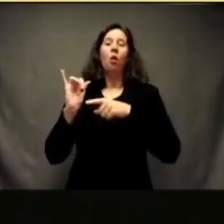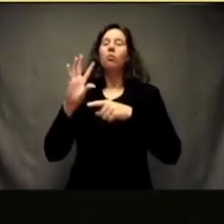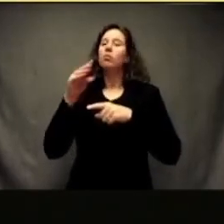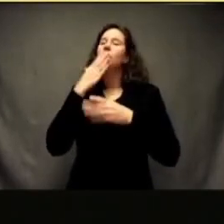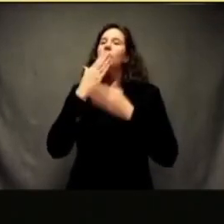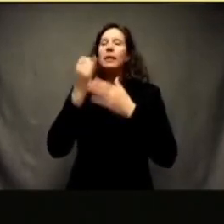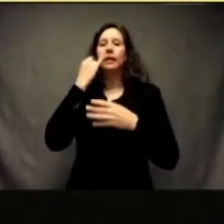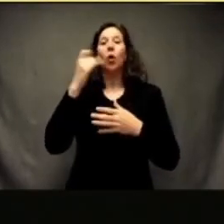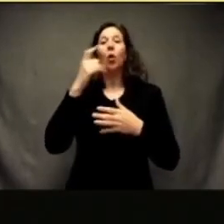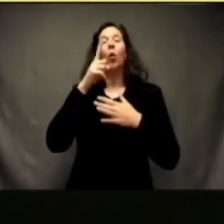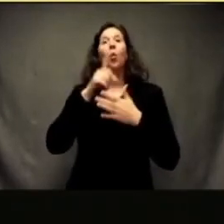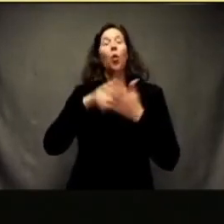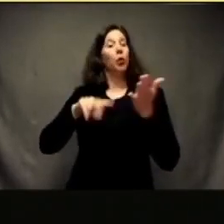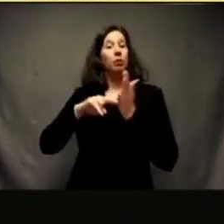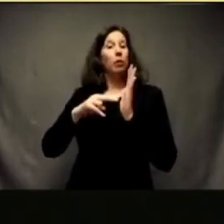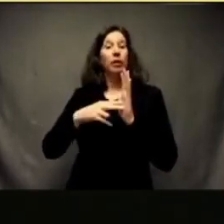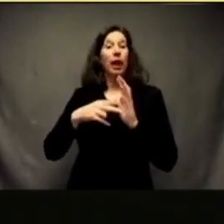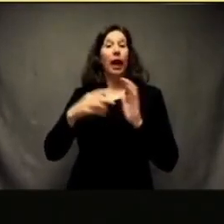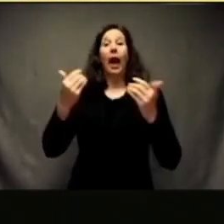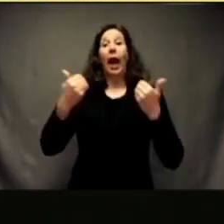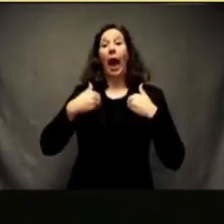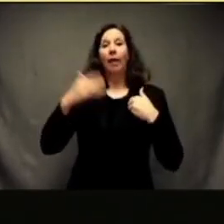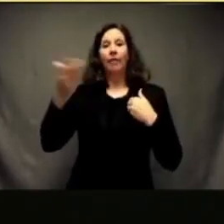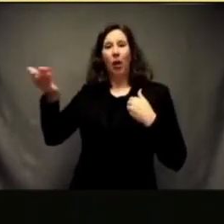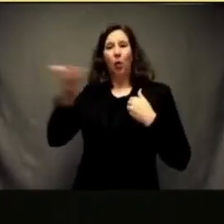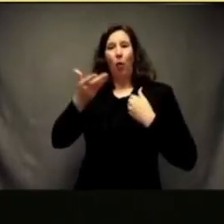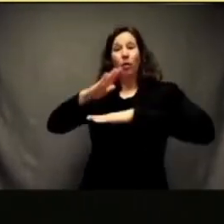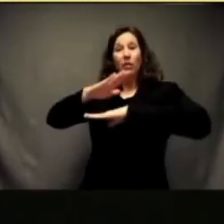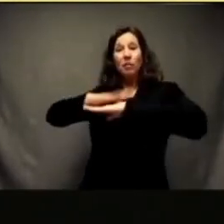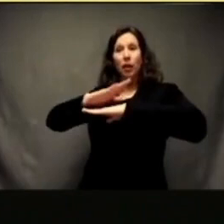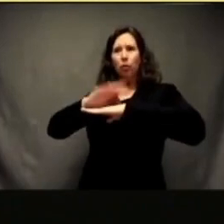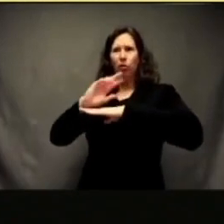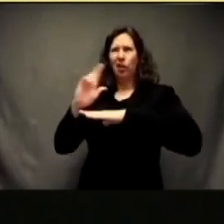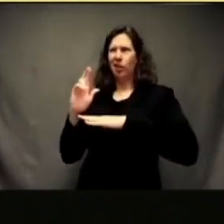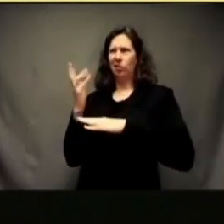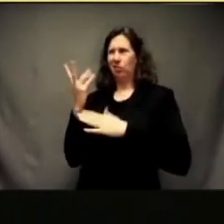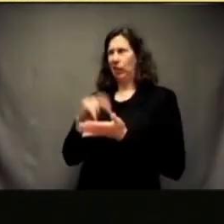mean when we say things like have a welcome table ready.